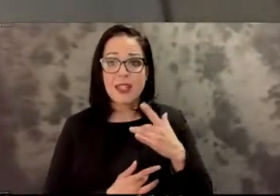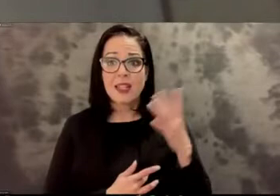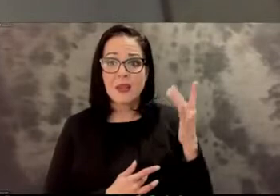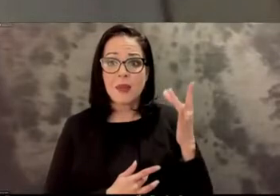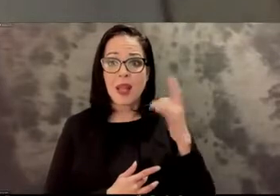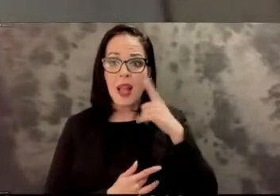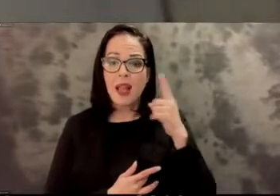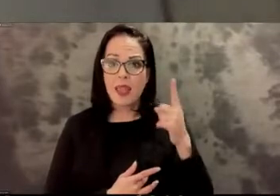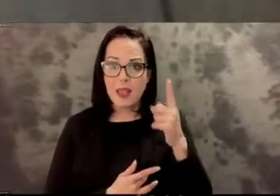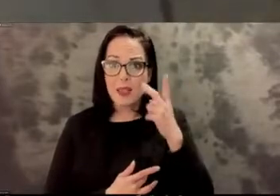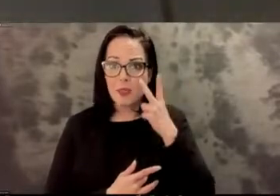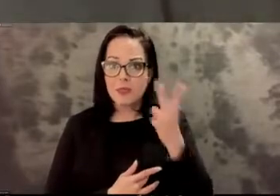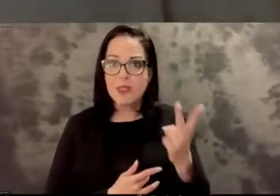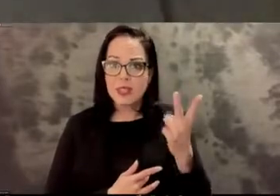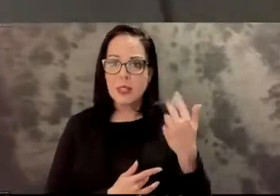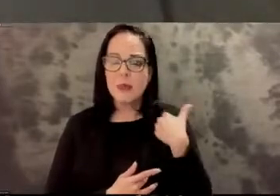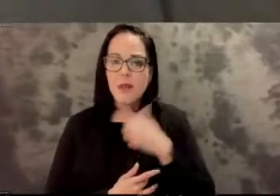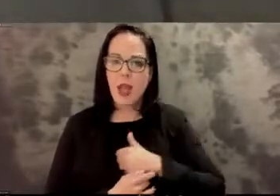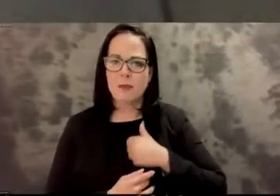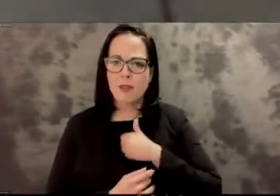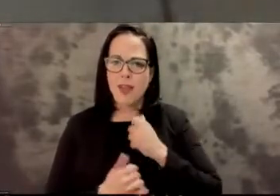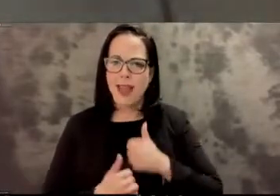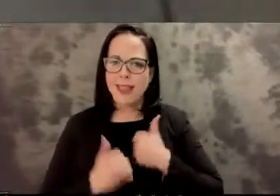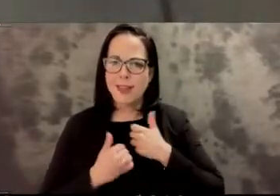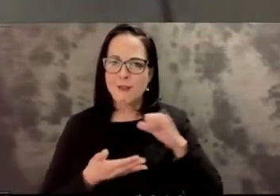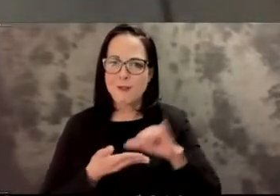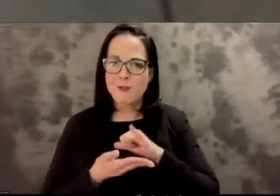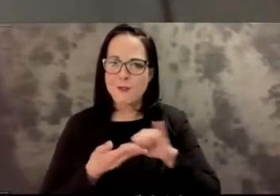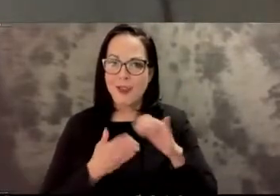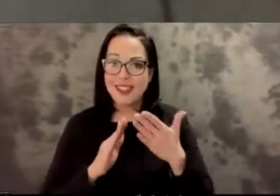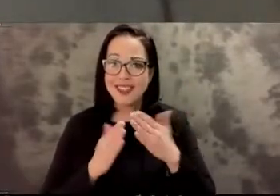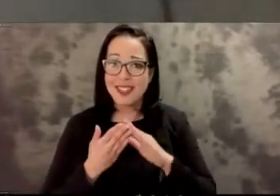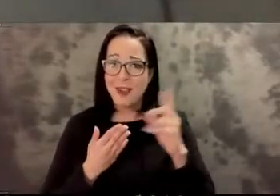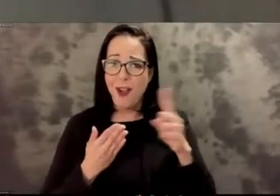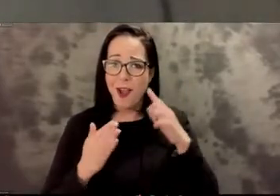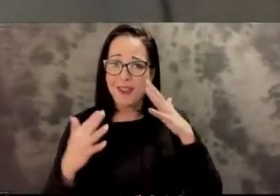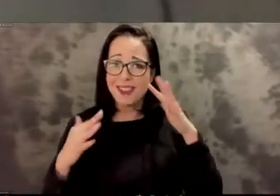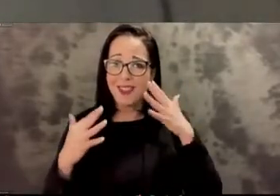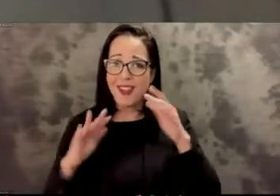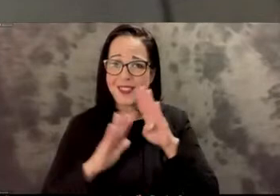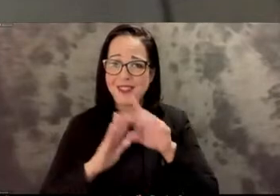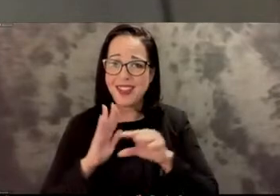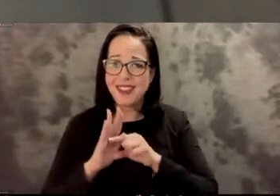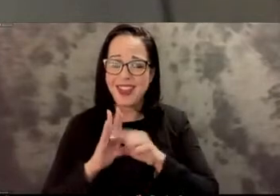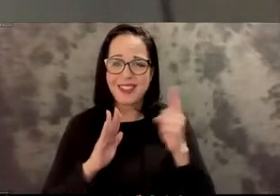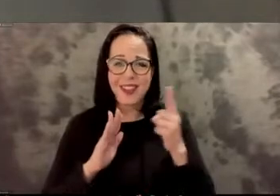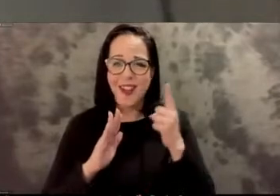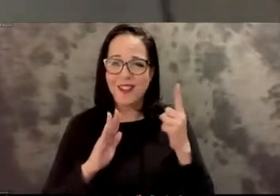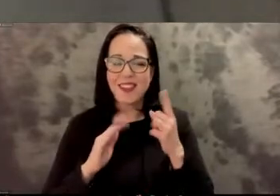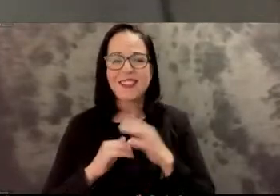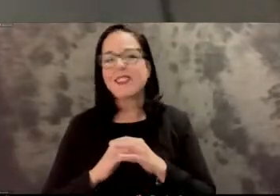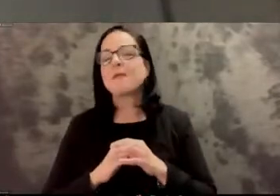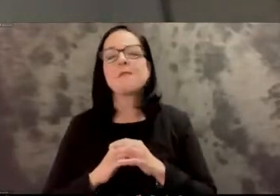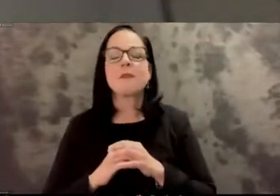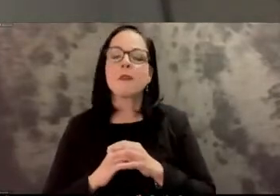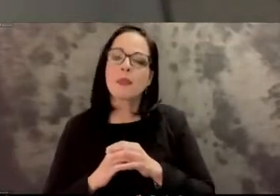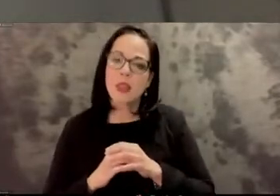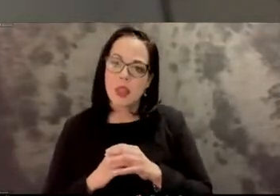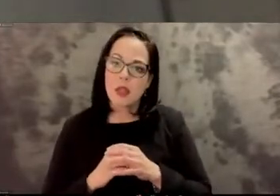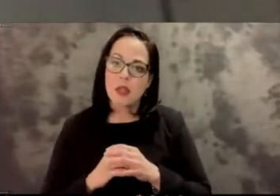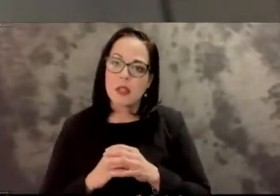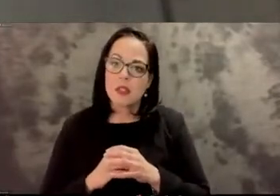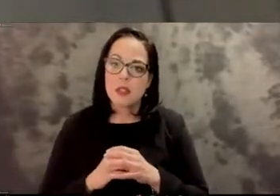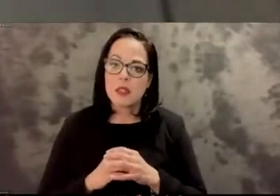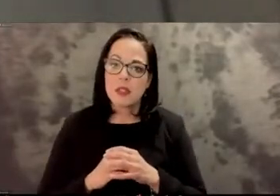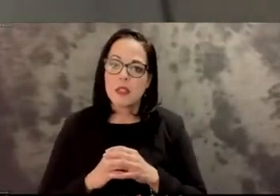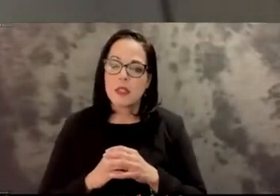we've seen, sorry, I live in New York City and there's always some level of noise.